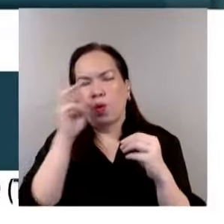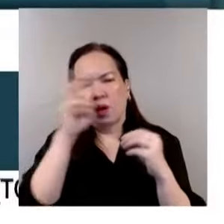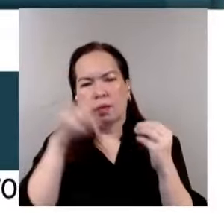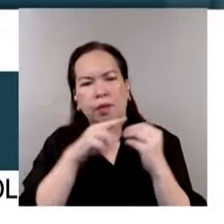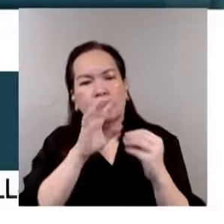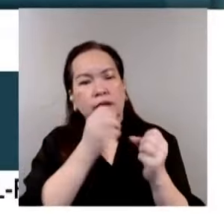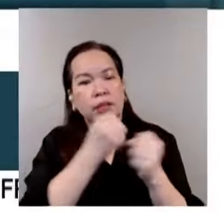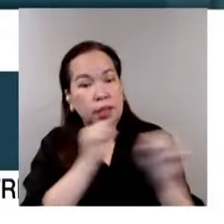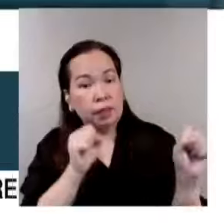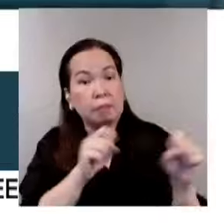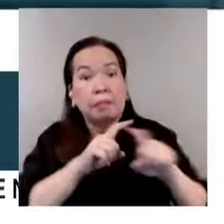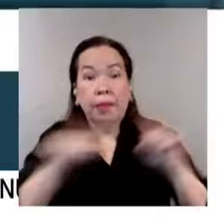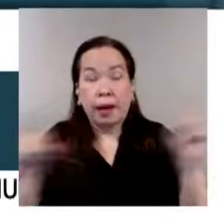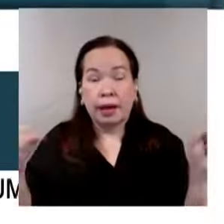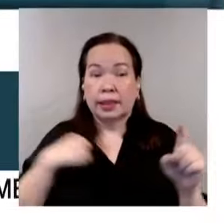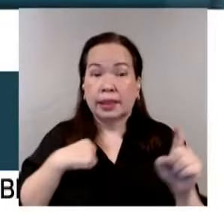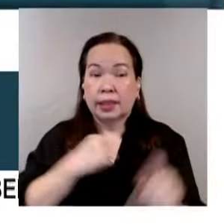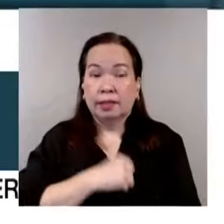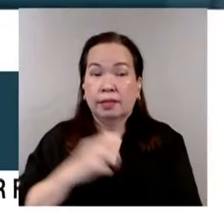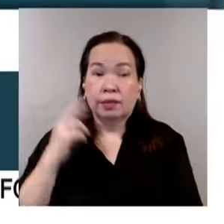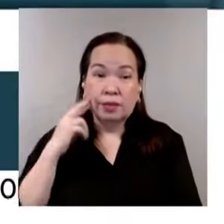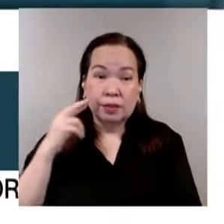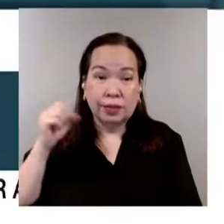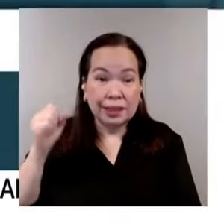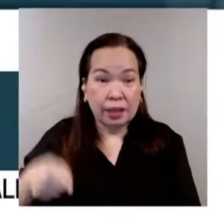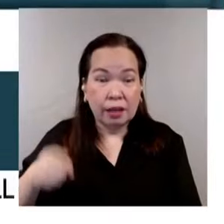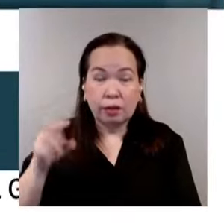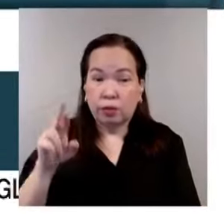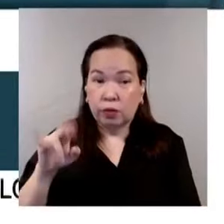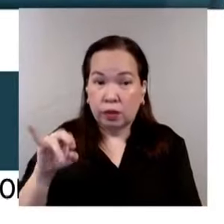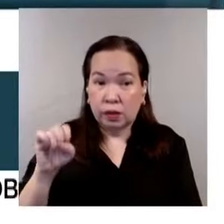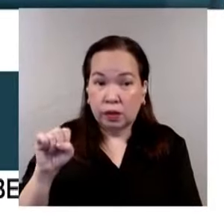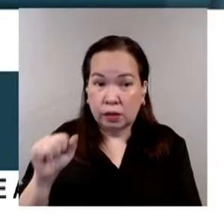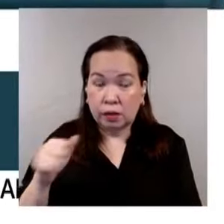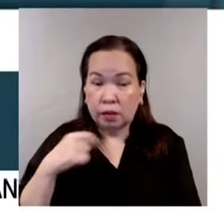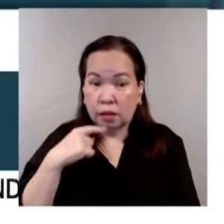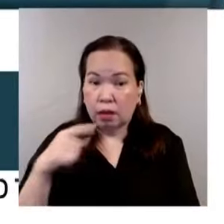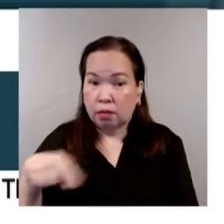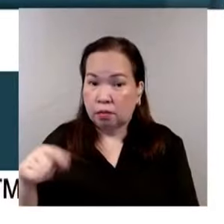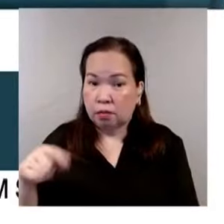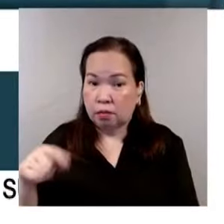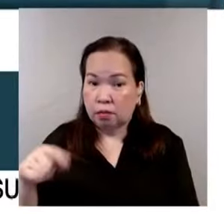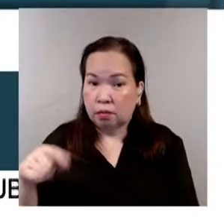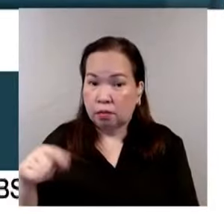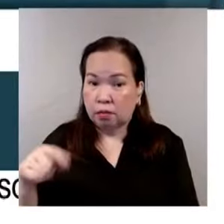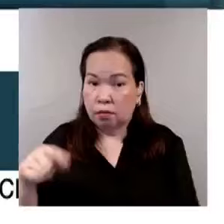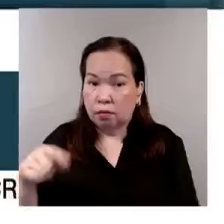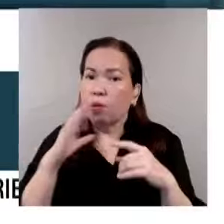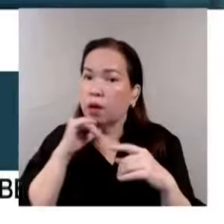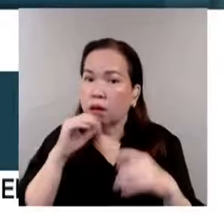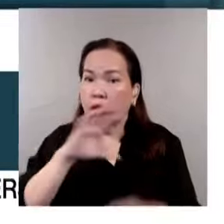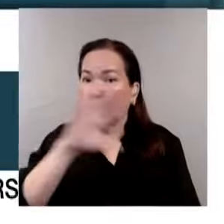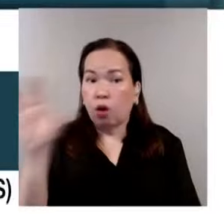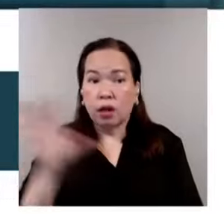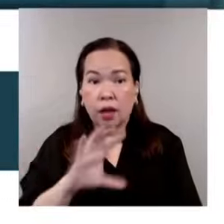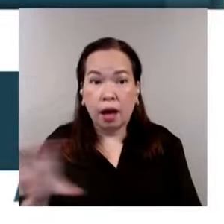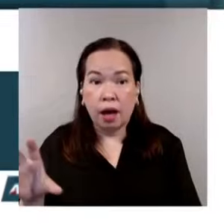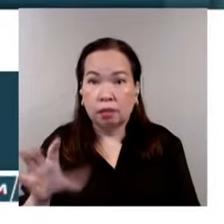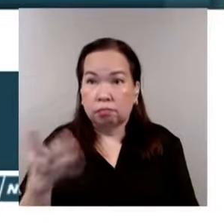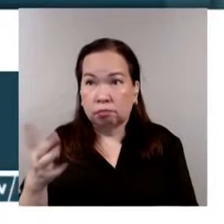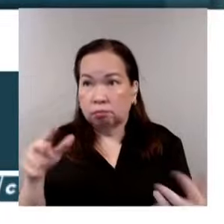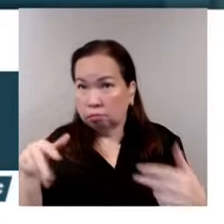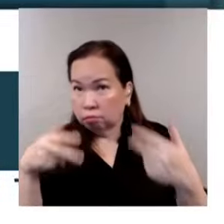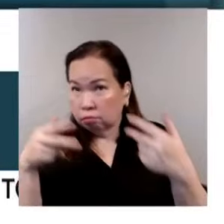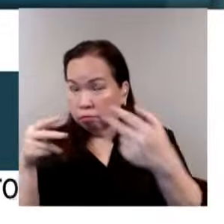Ontiveros, in the lounge, said that Senator Nancy Binay suggested why not just online, no, for security purposes.